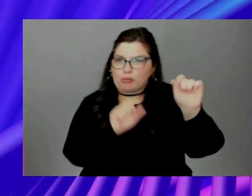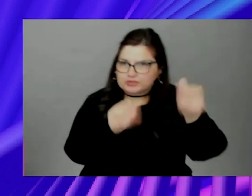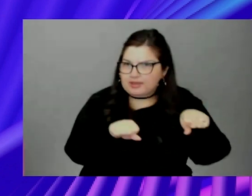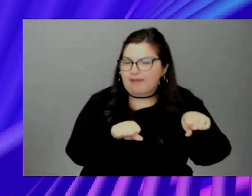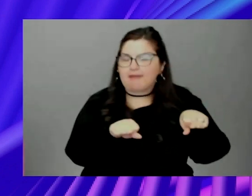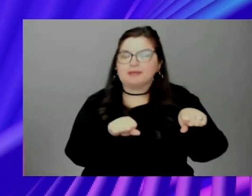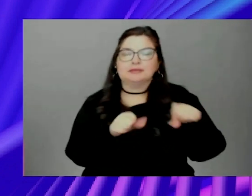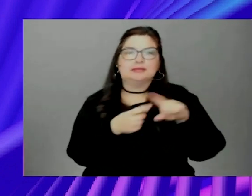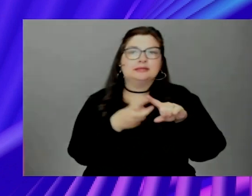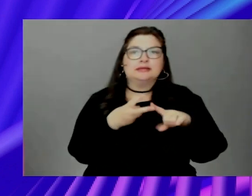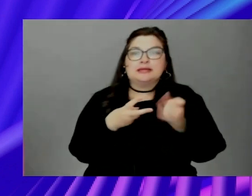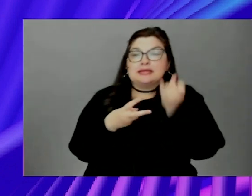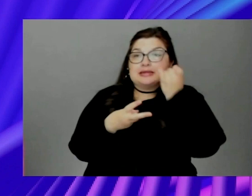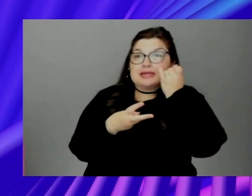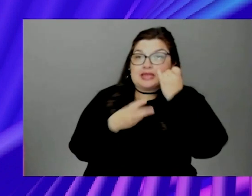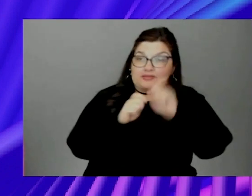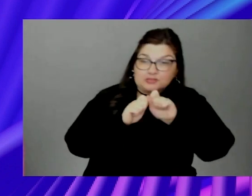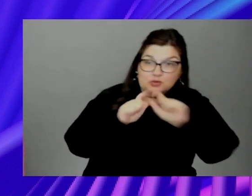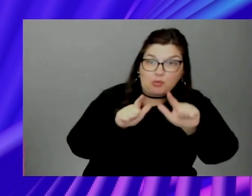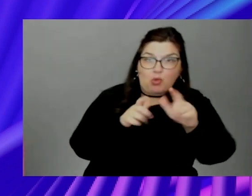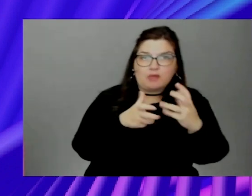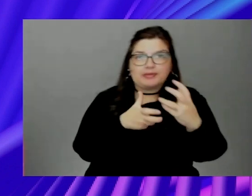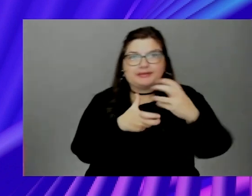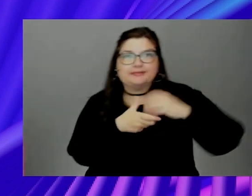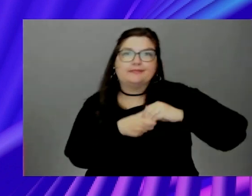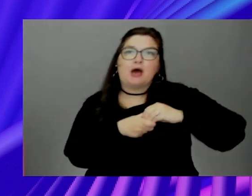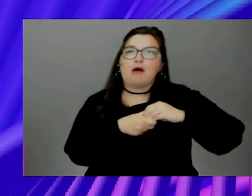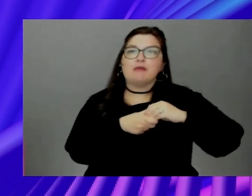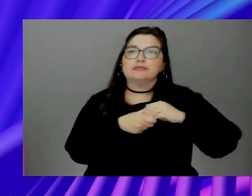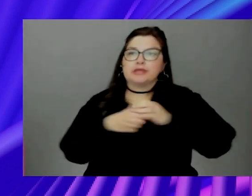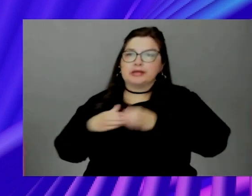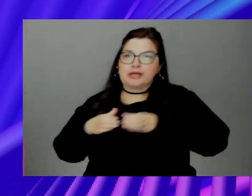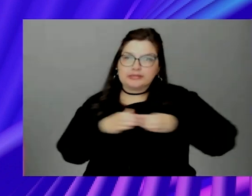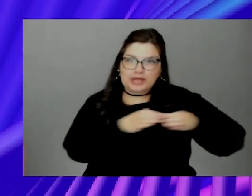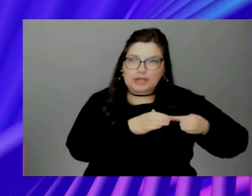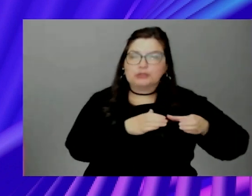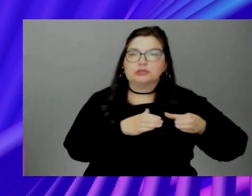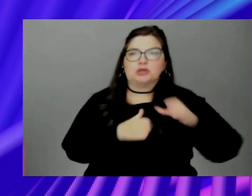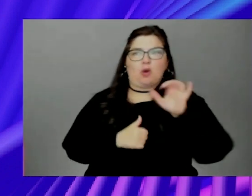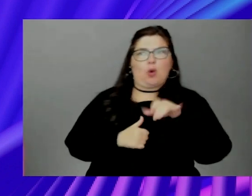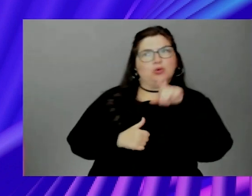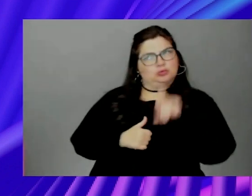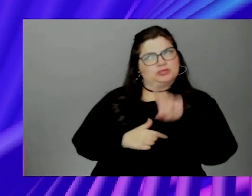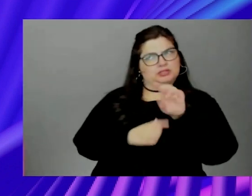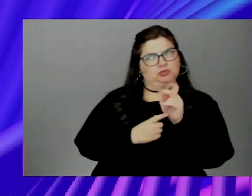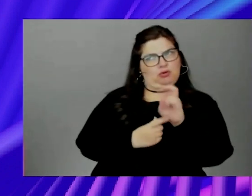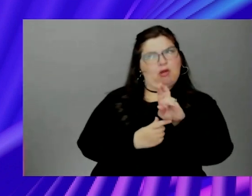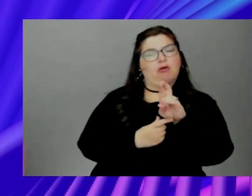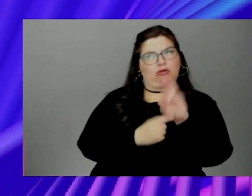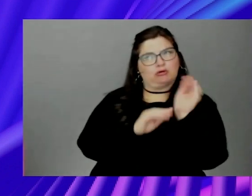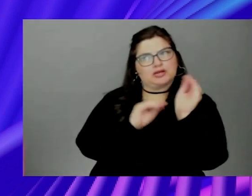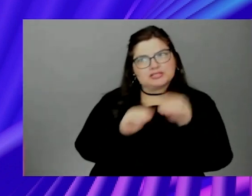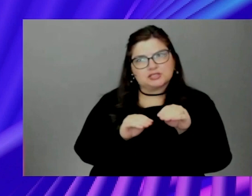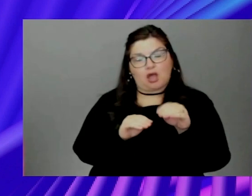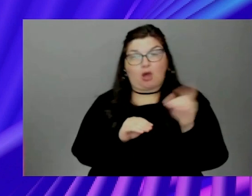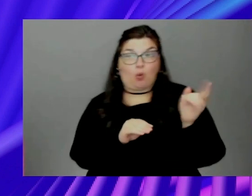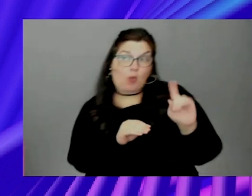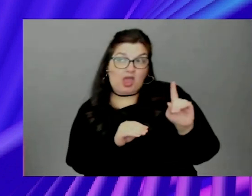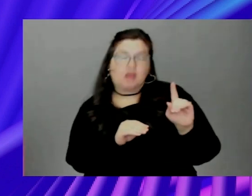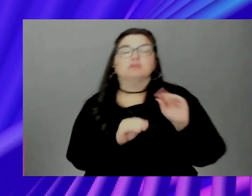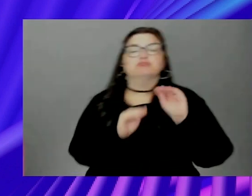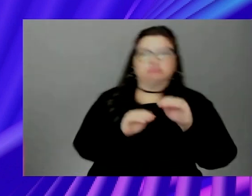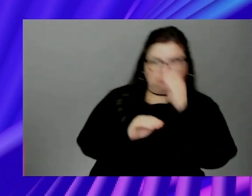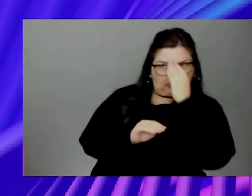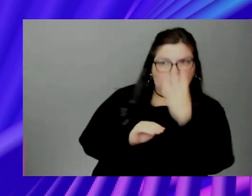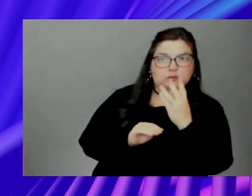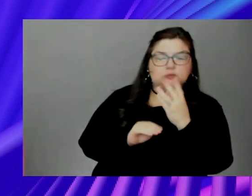you're doing a deployment that involves containers, it's going to say, hey, you need to have Docker installed, and this is where you're going to go. We